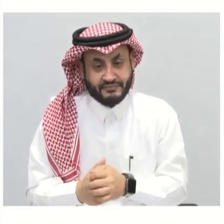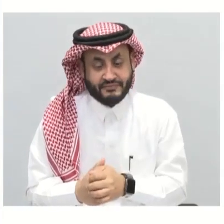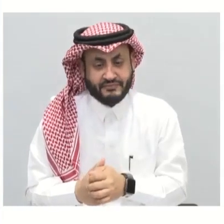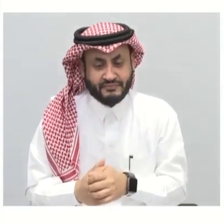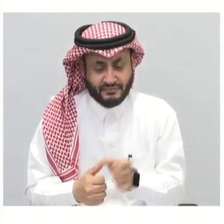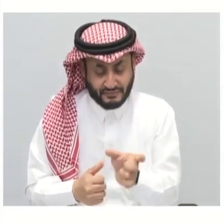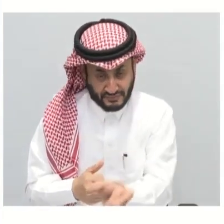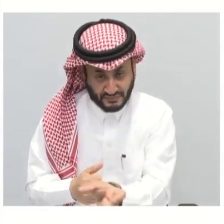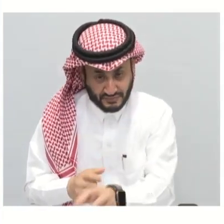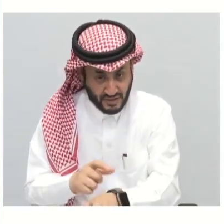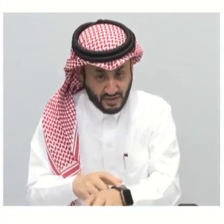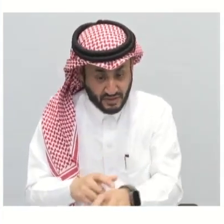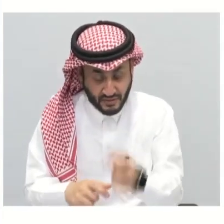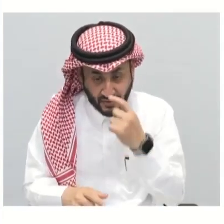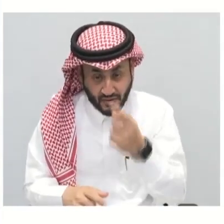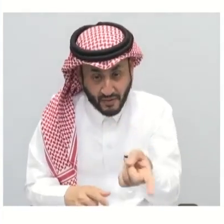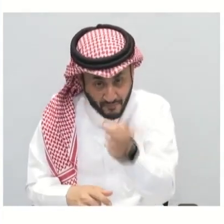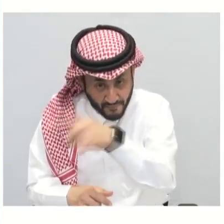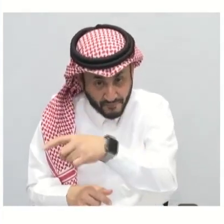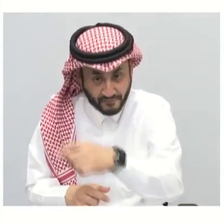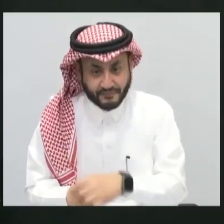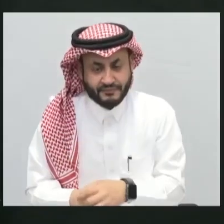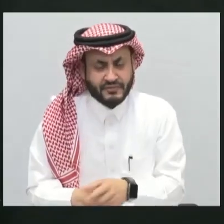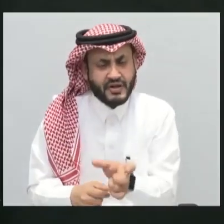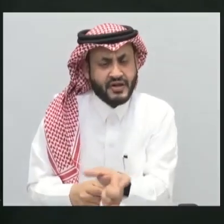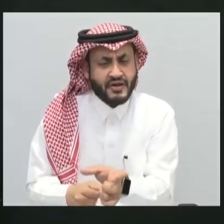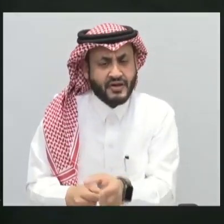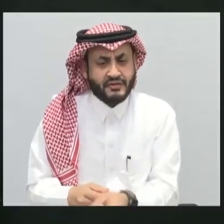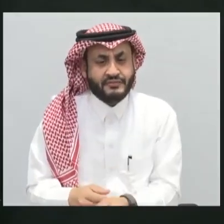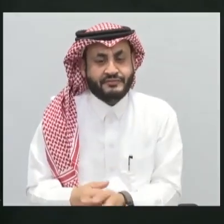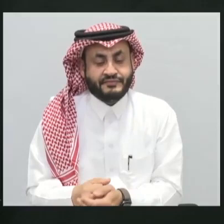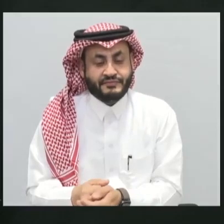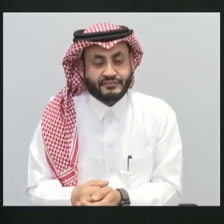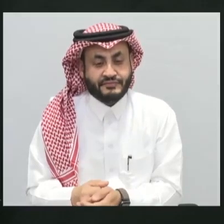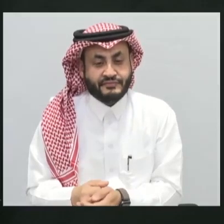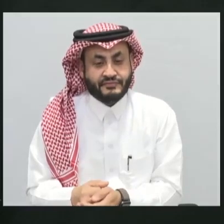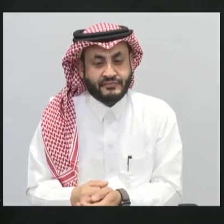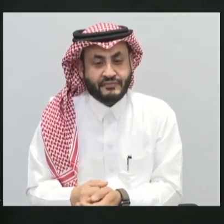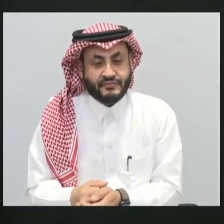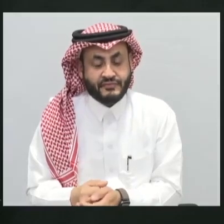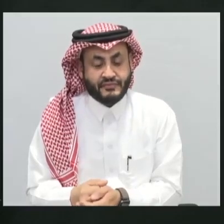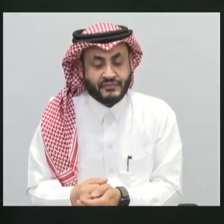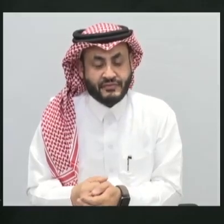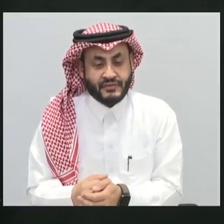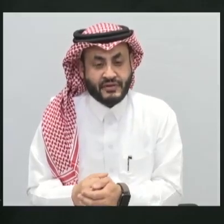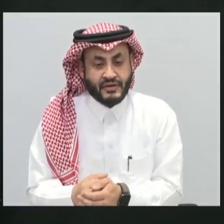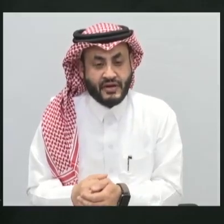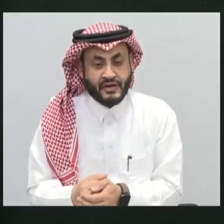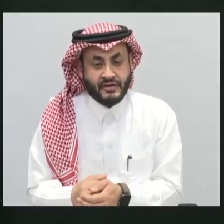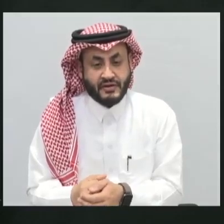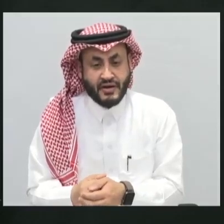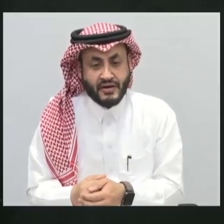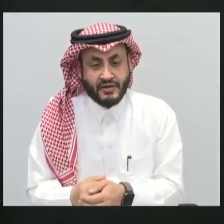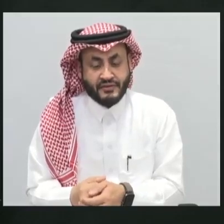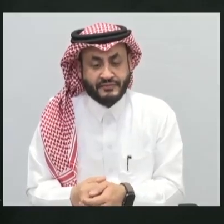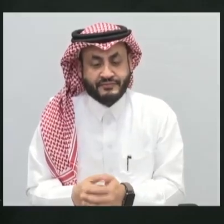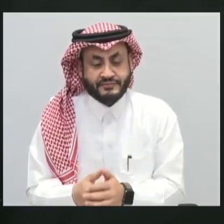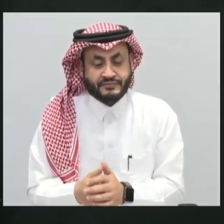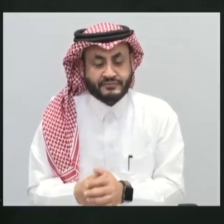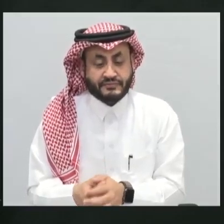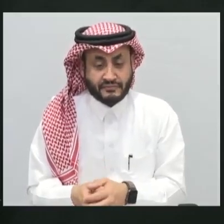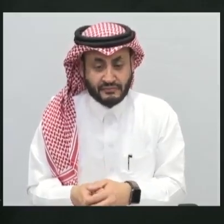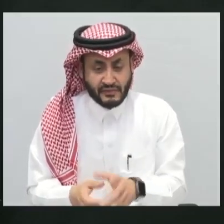And here I used on Thursday as a time expression just to indicate that I'm using this sentence or using